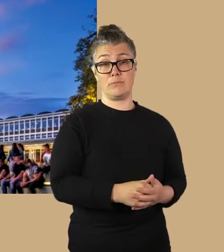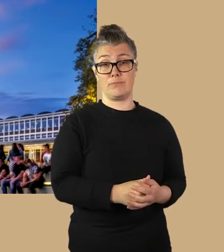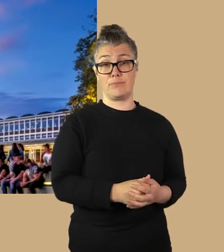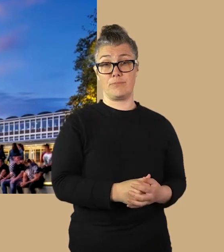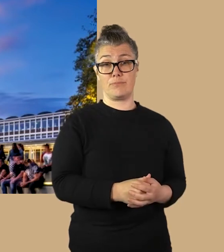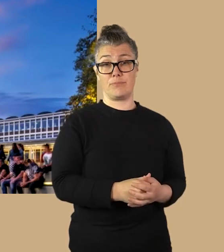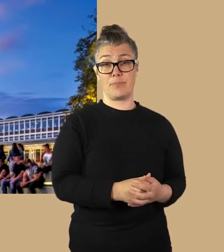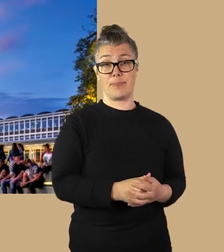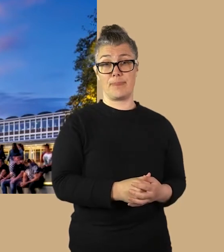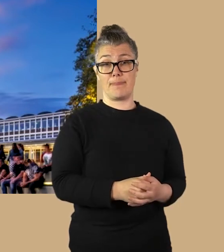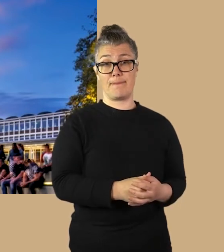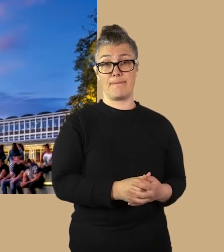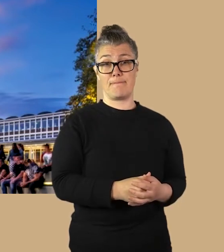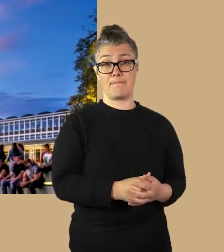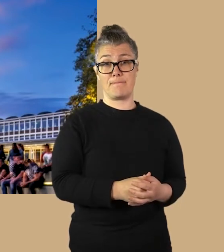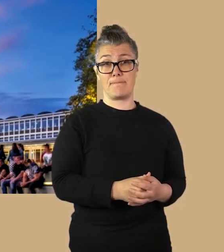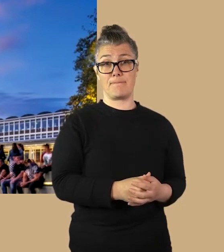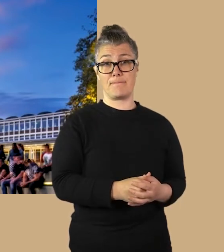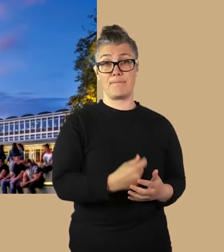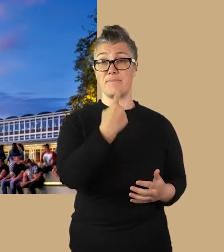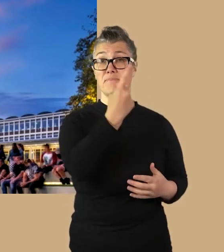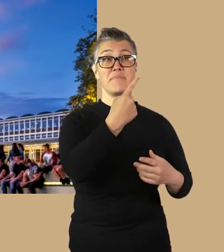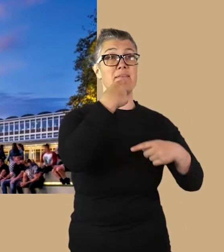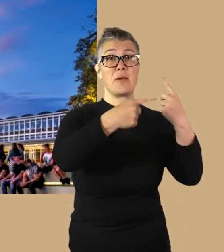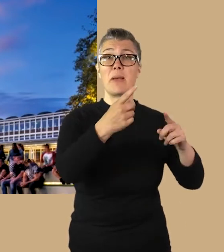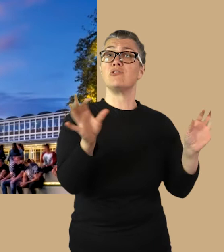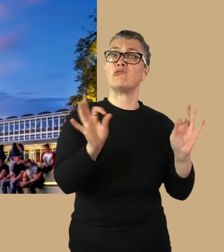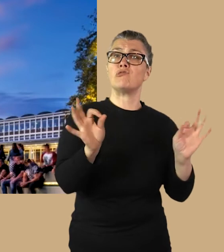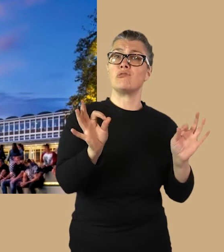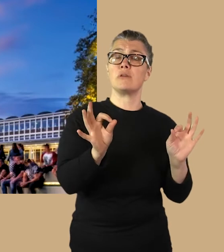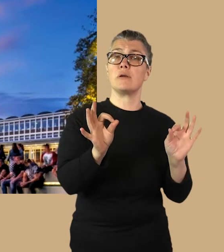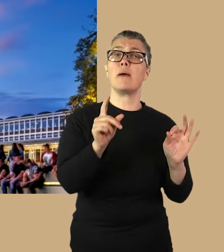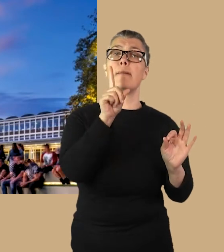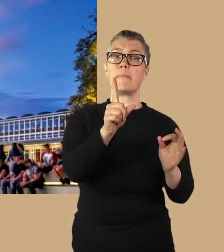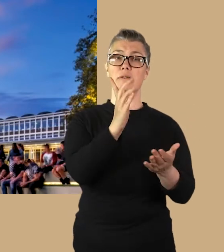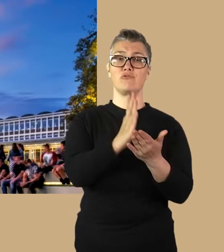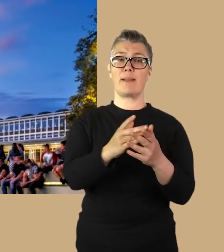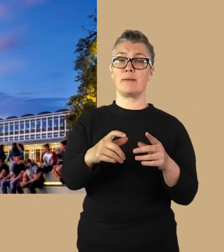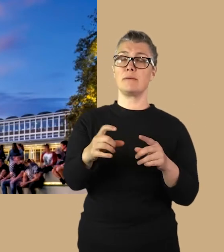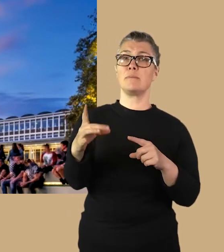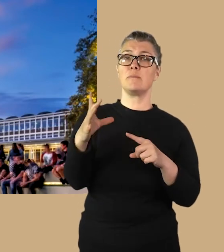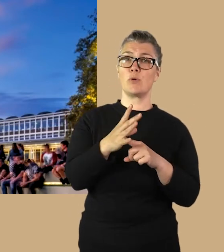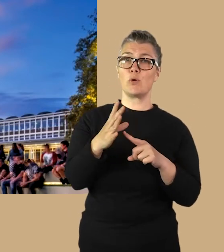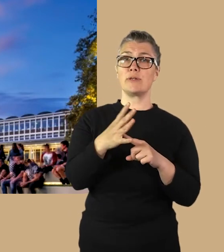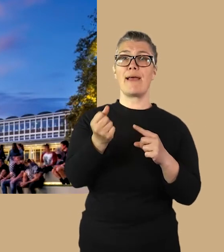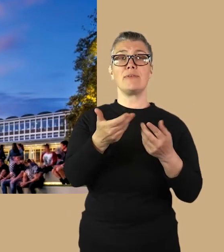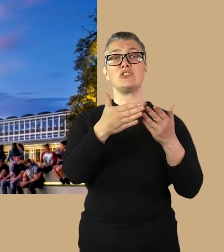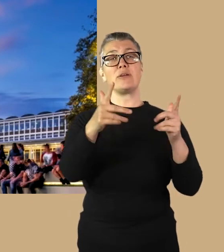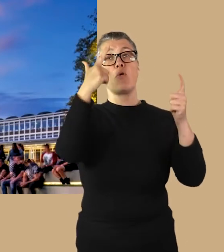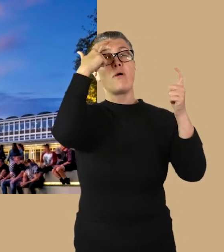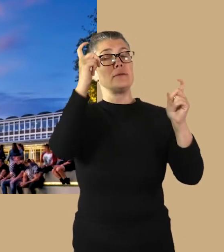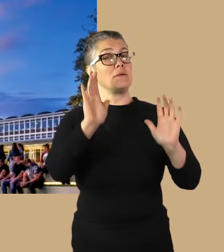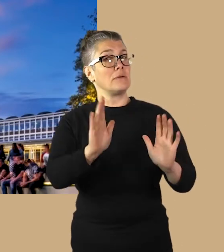we will you will actually give out information, but it is really important to just have a